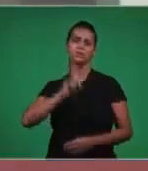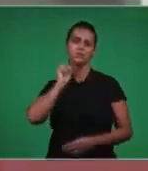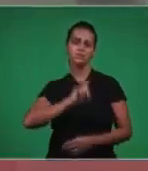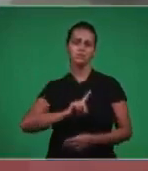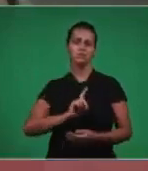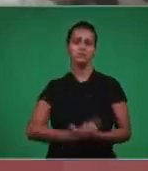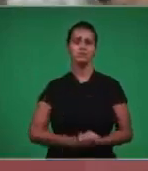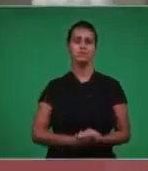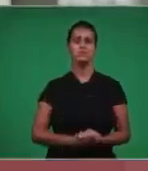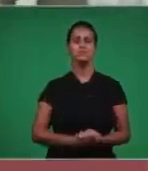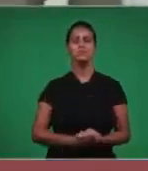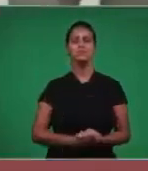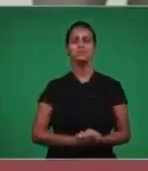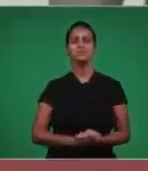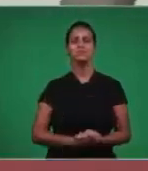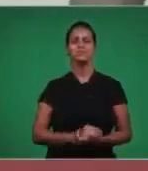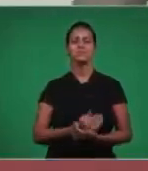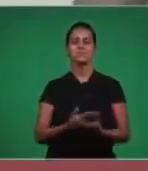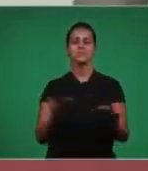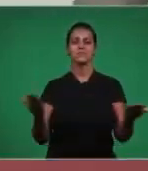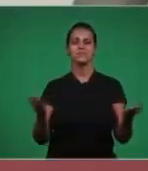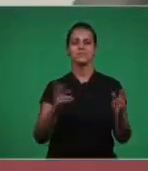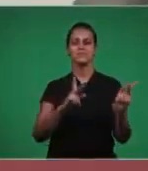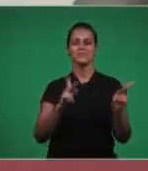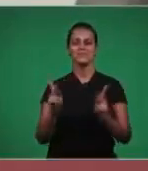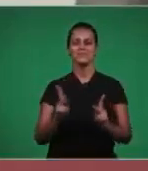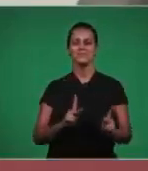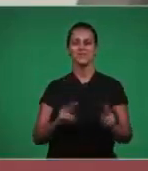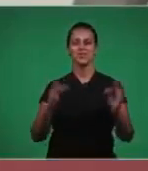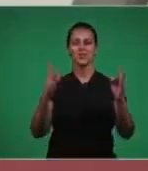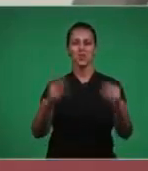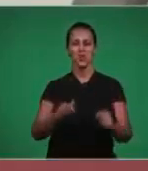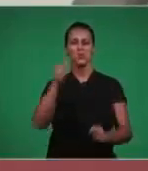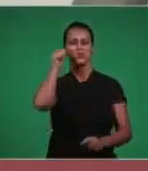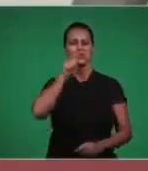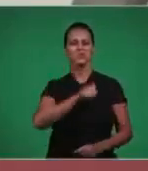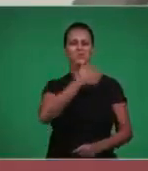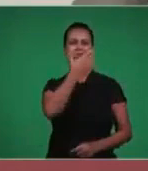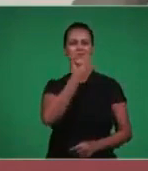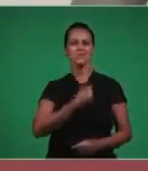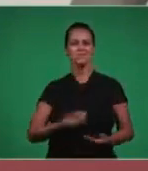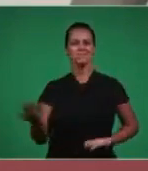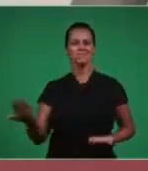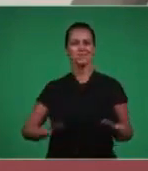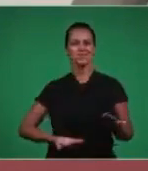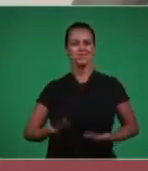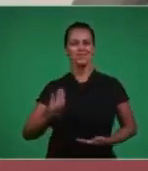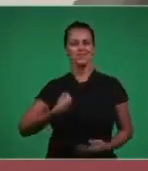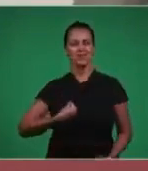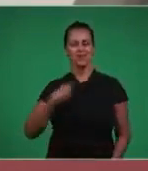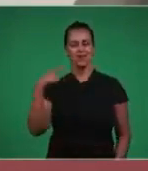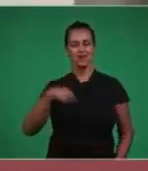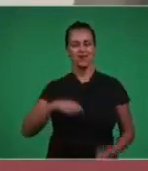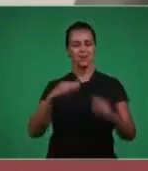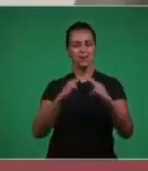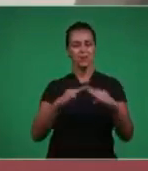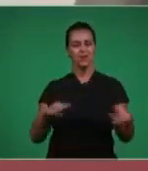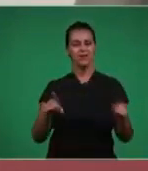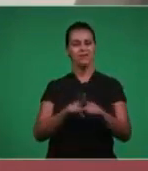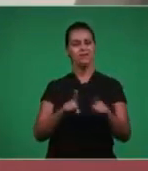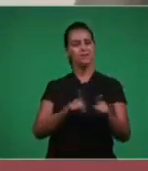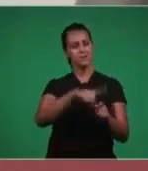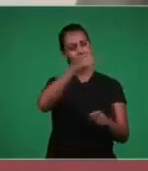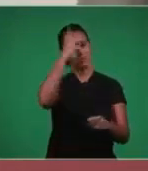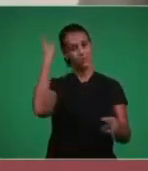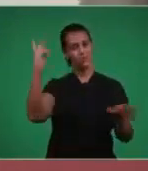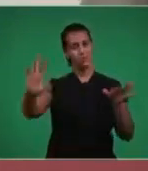Federal University of Minas Gerais. Amen, my brethren. We greet everyone who are present here on the Manaim and all the ones who are connected with us